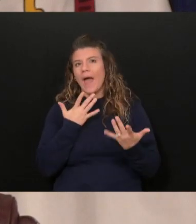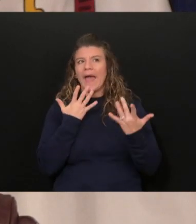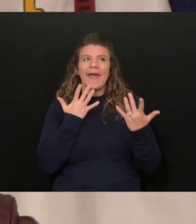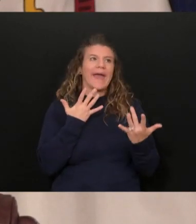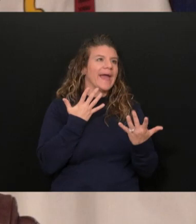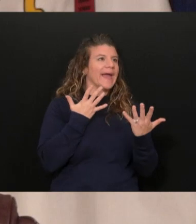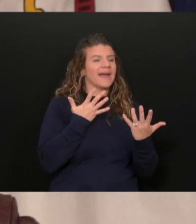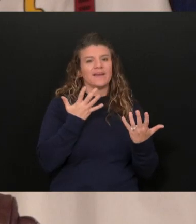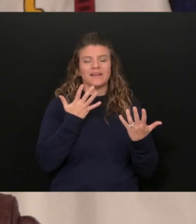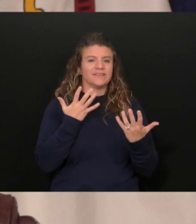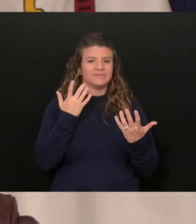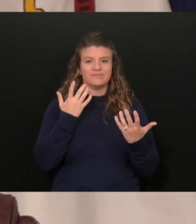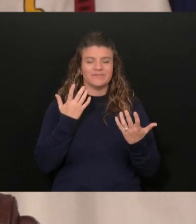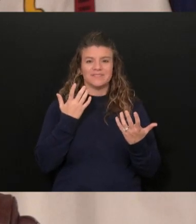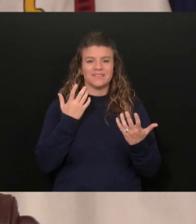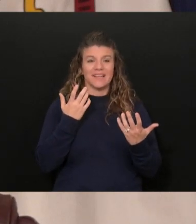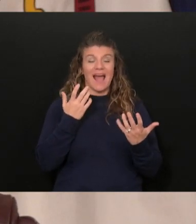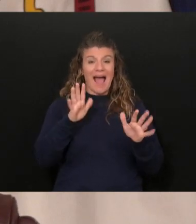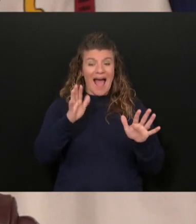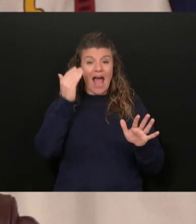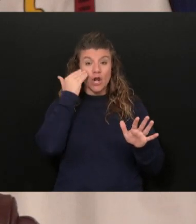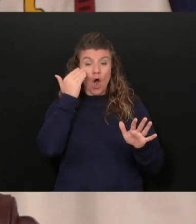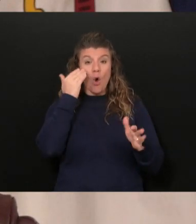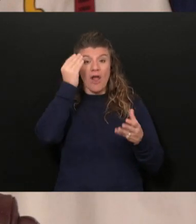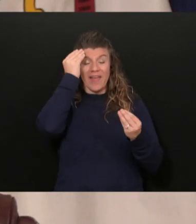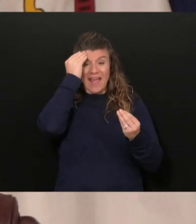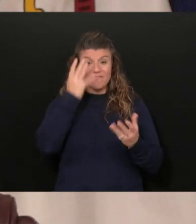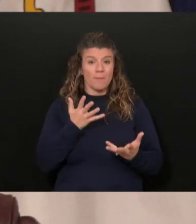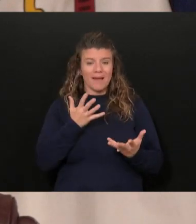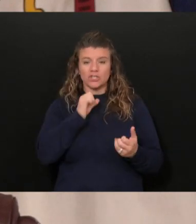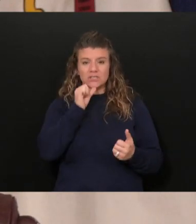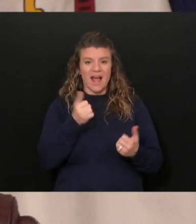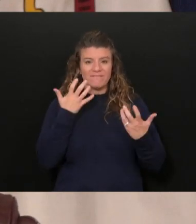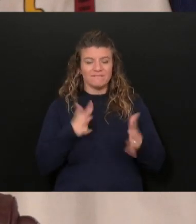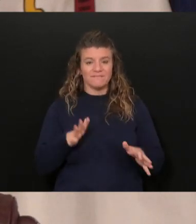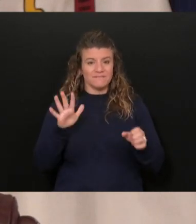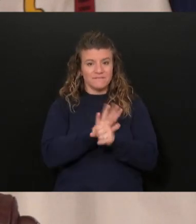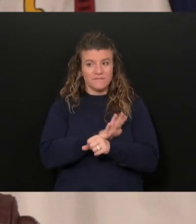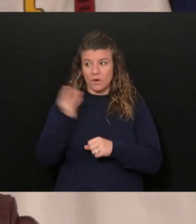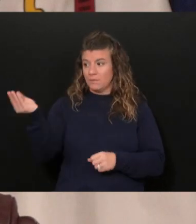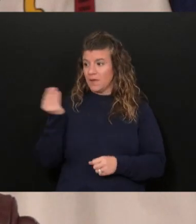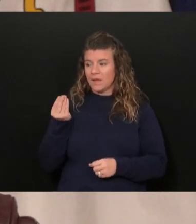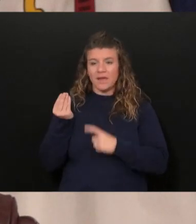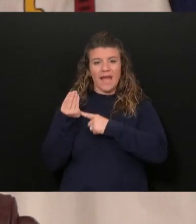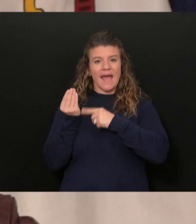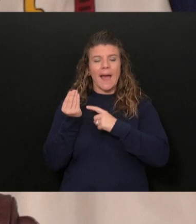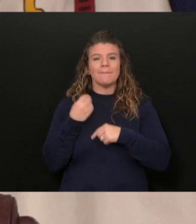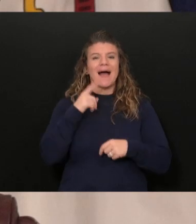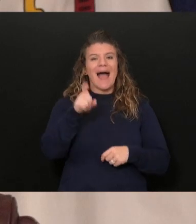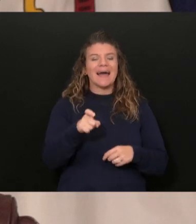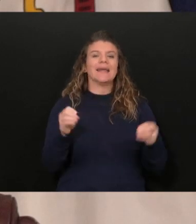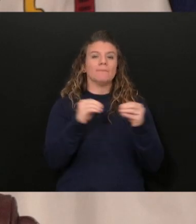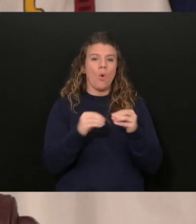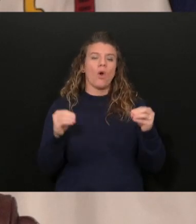for, even though the information's incomplete, I need to have more and more information. And